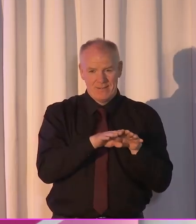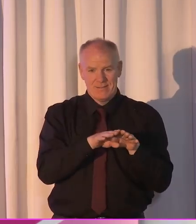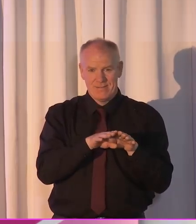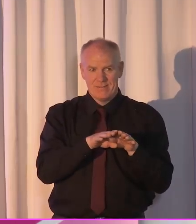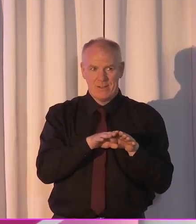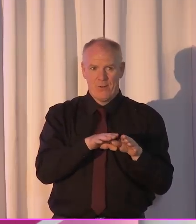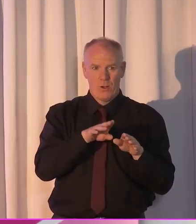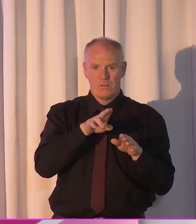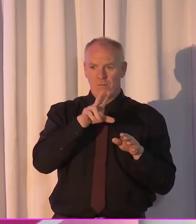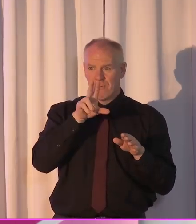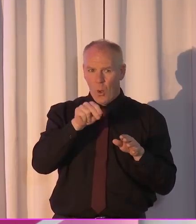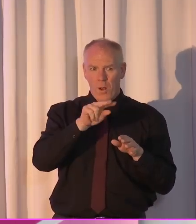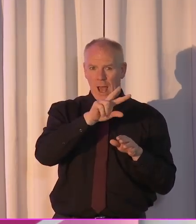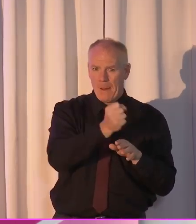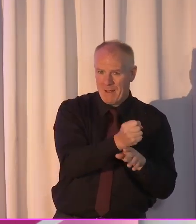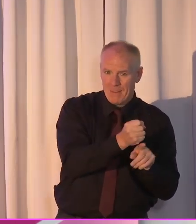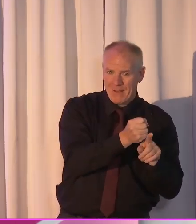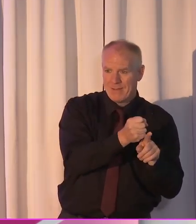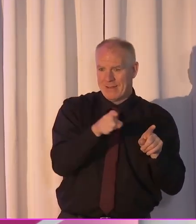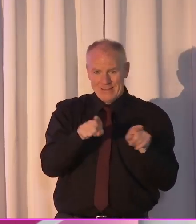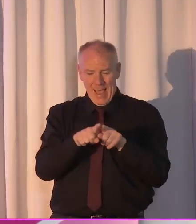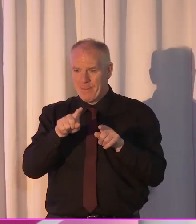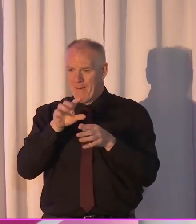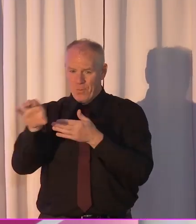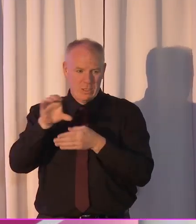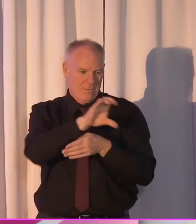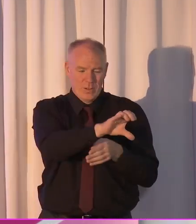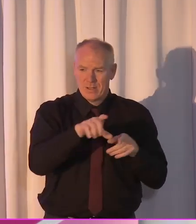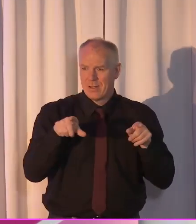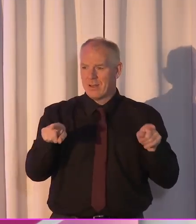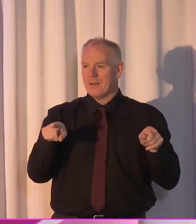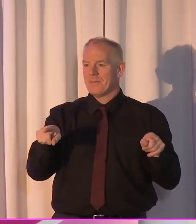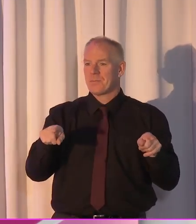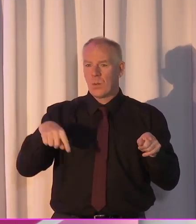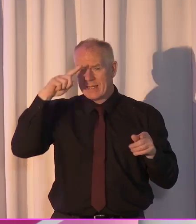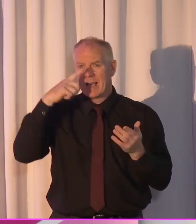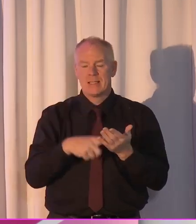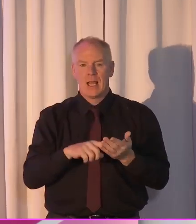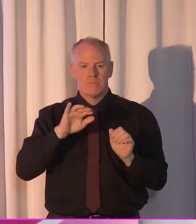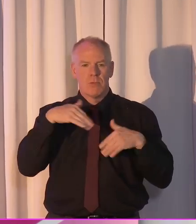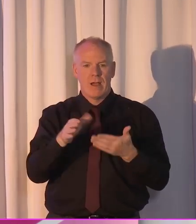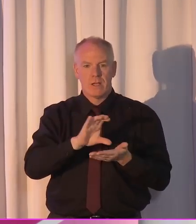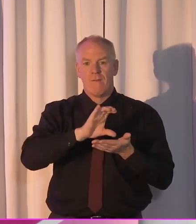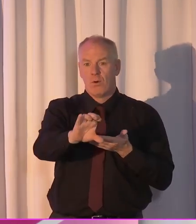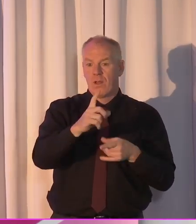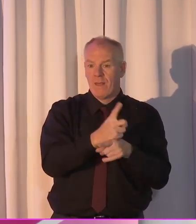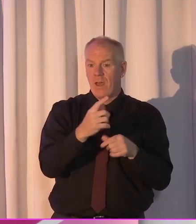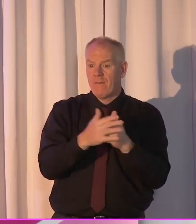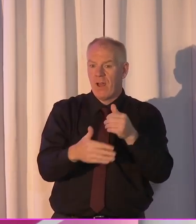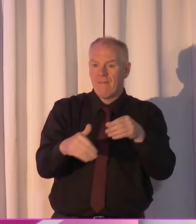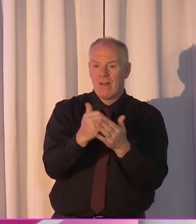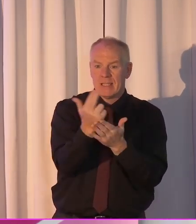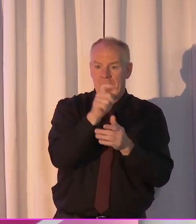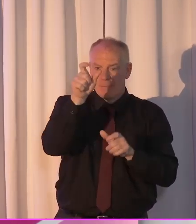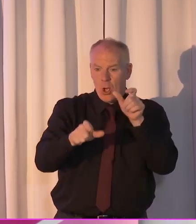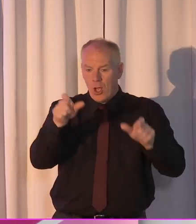main Olympians. We need to ensure that when we decide that we are giving funding to get in a designer